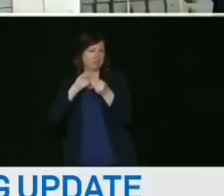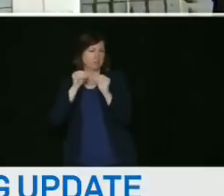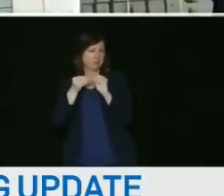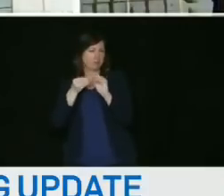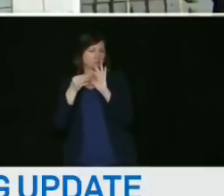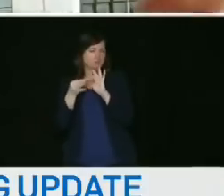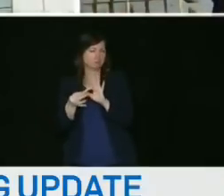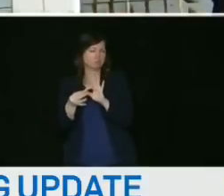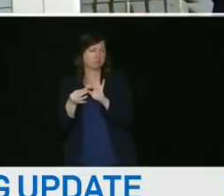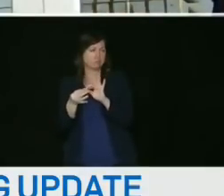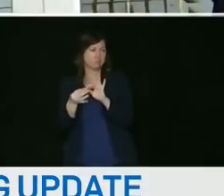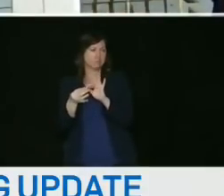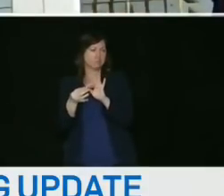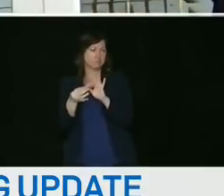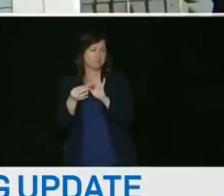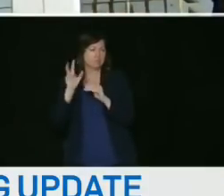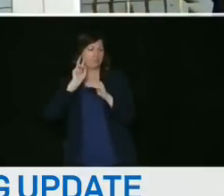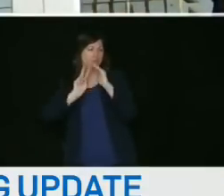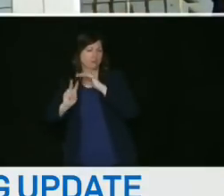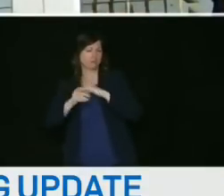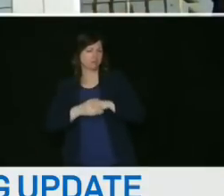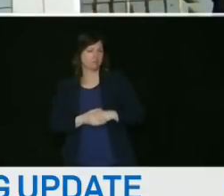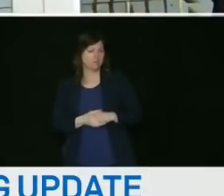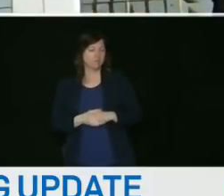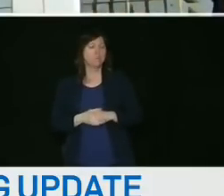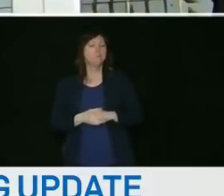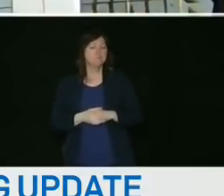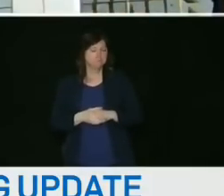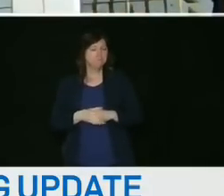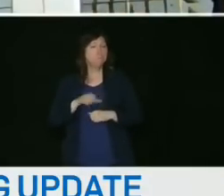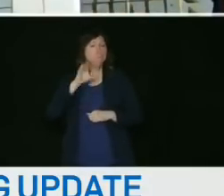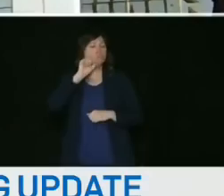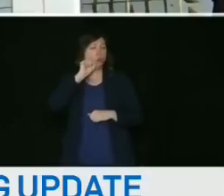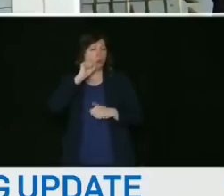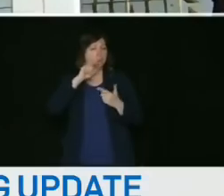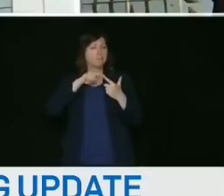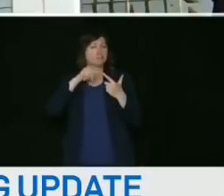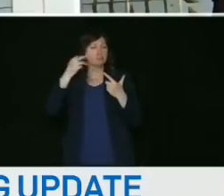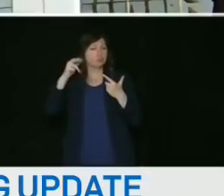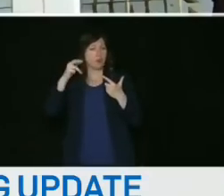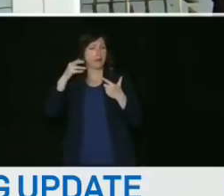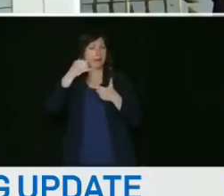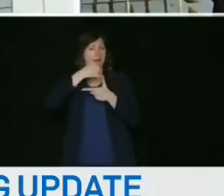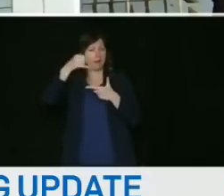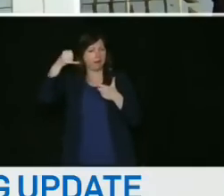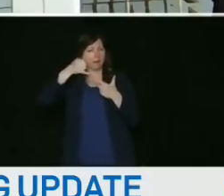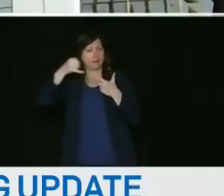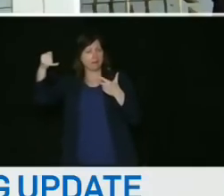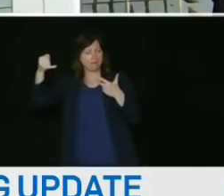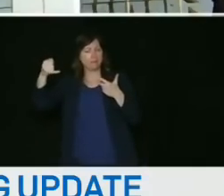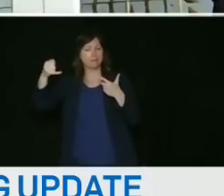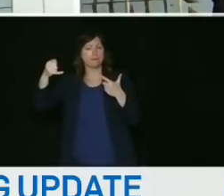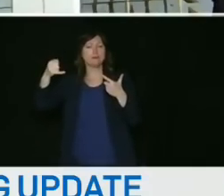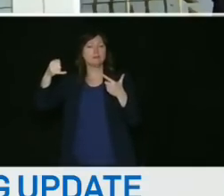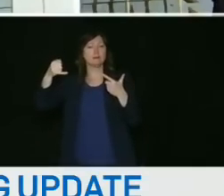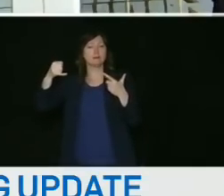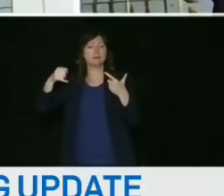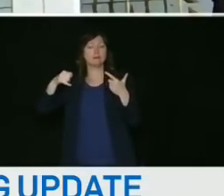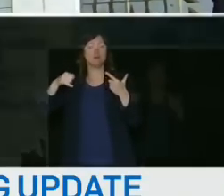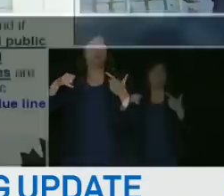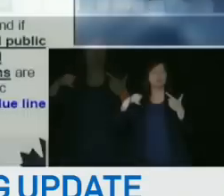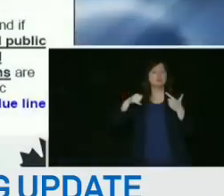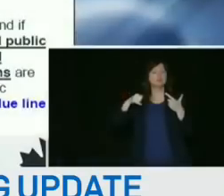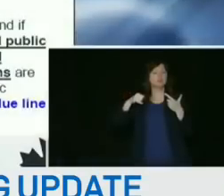to the forecast? I see the orange line, the gray line show as well as